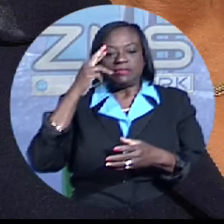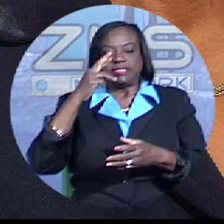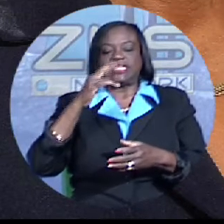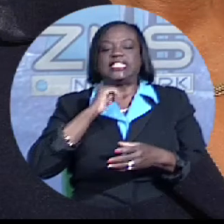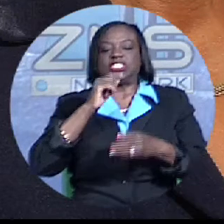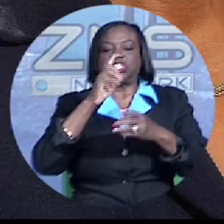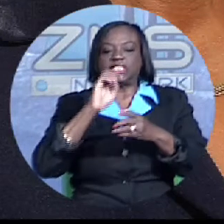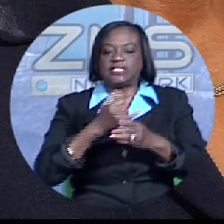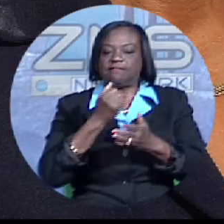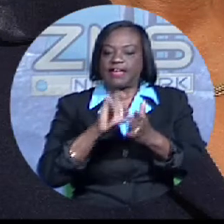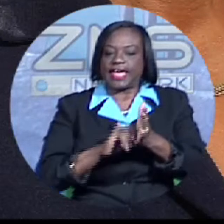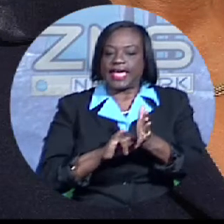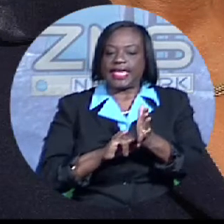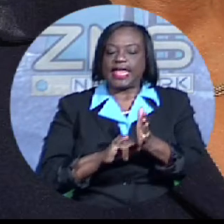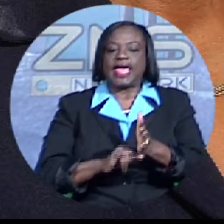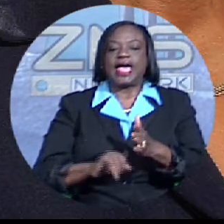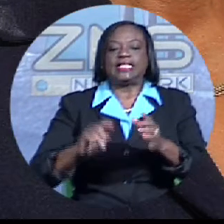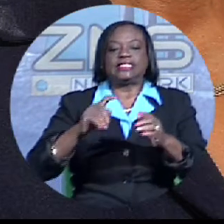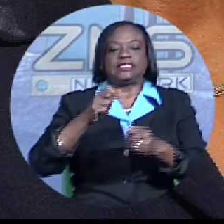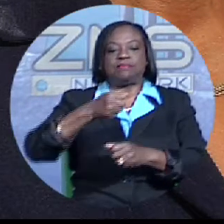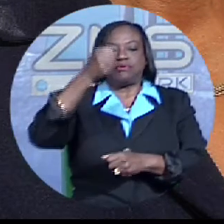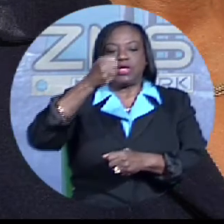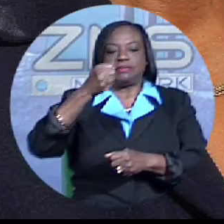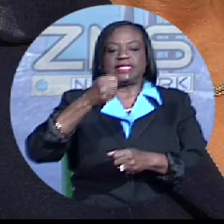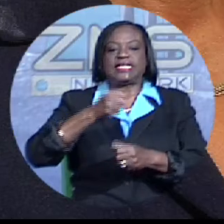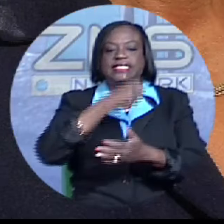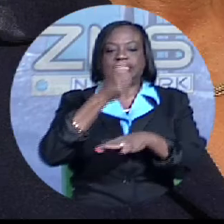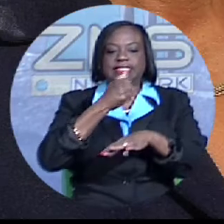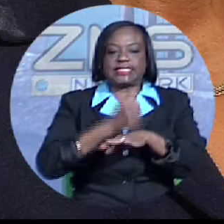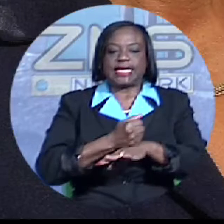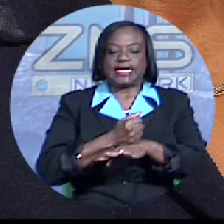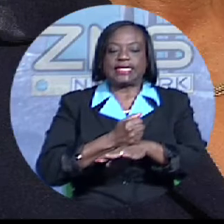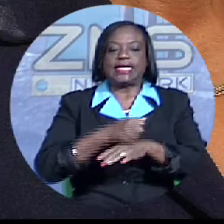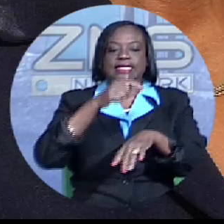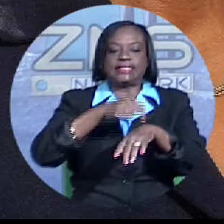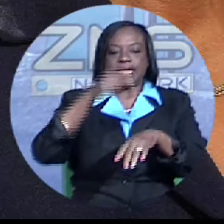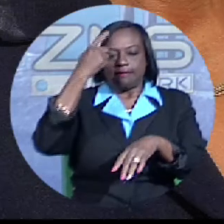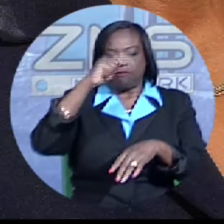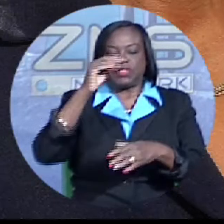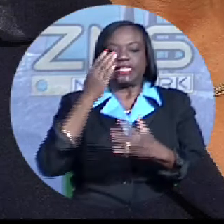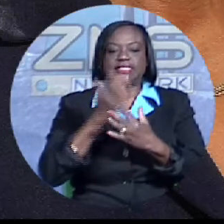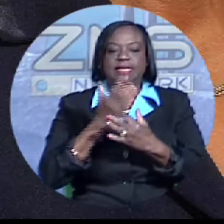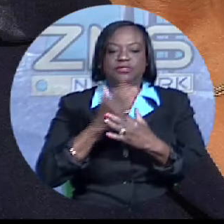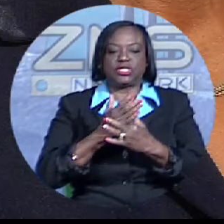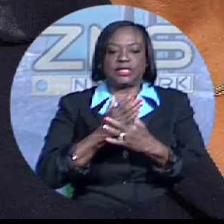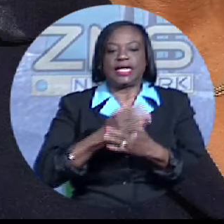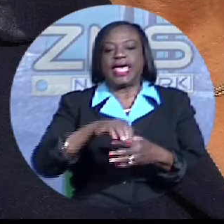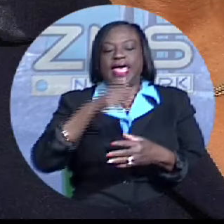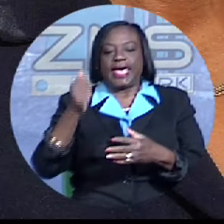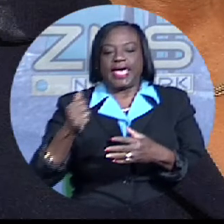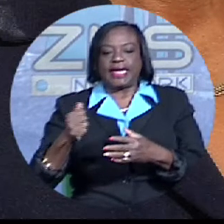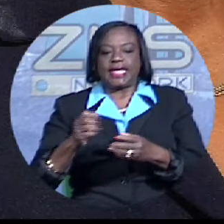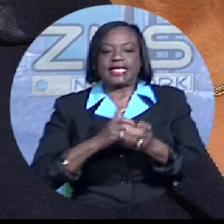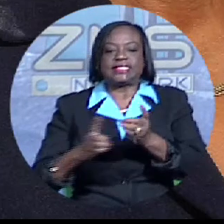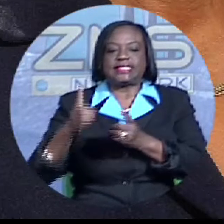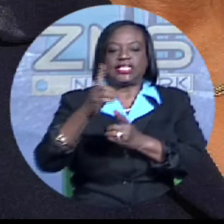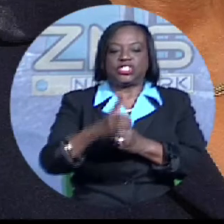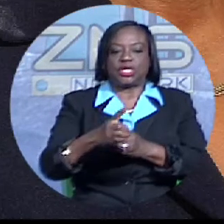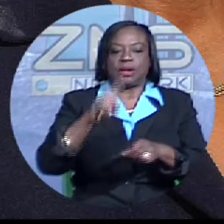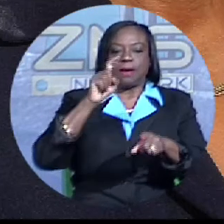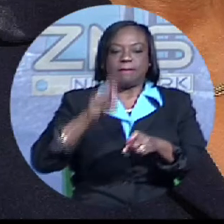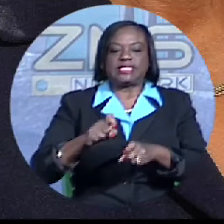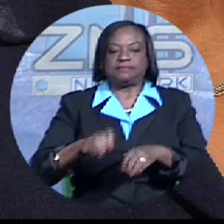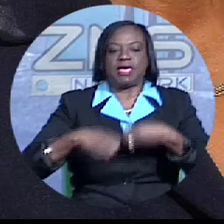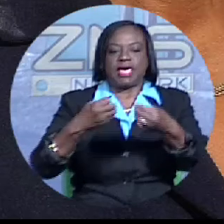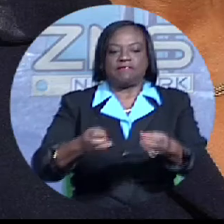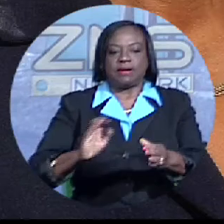and the Supreme Court sets a time limit for the duration of the interception. Any extension beyond that time limit must be granted by the